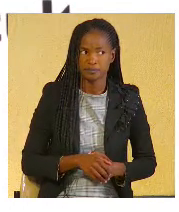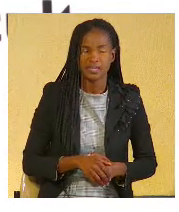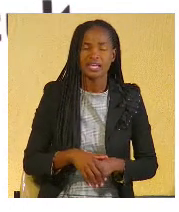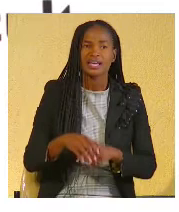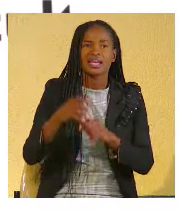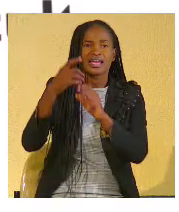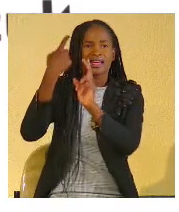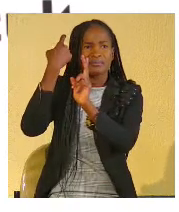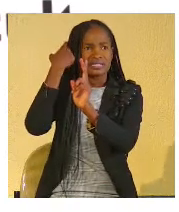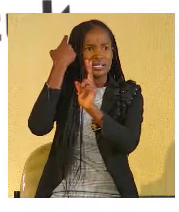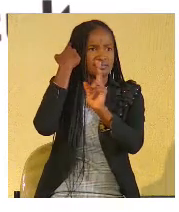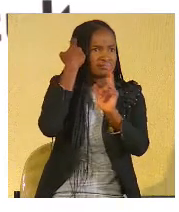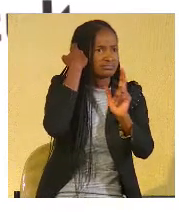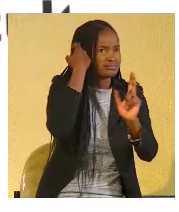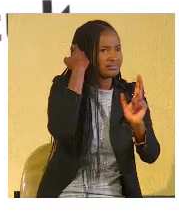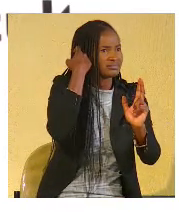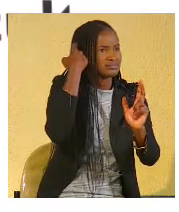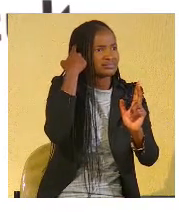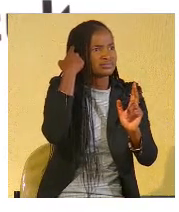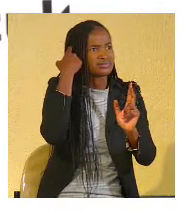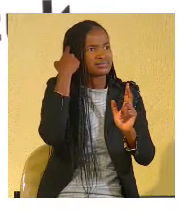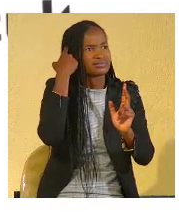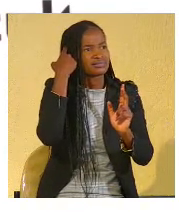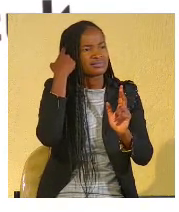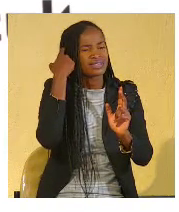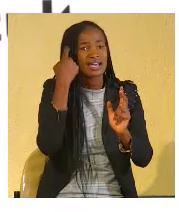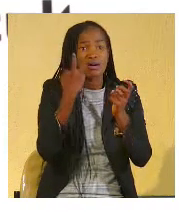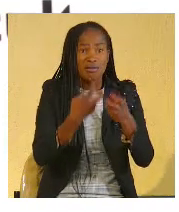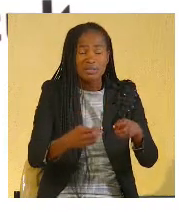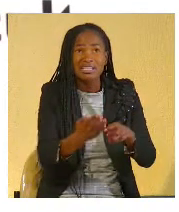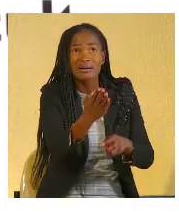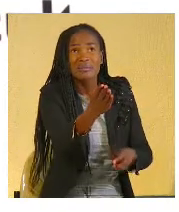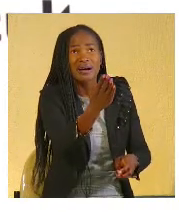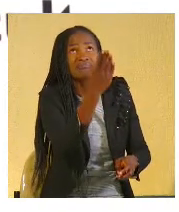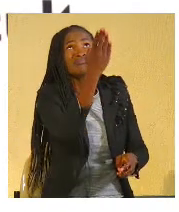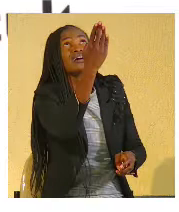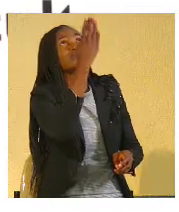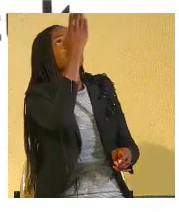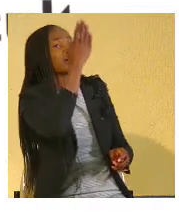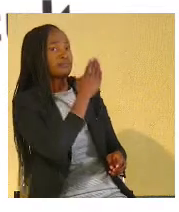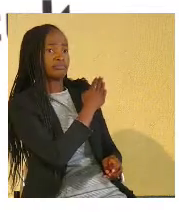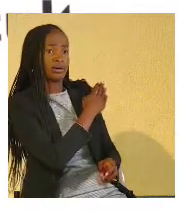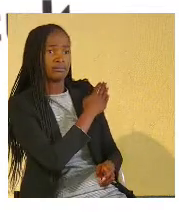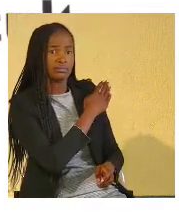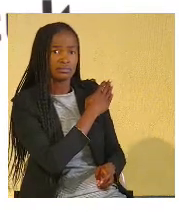Ministers are sitting 4 times a day. We had a cabinet